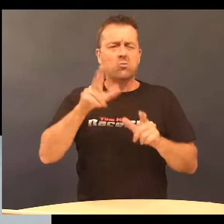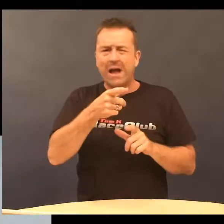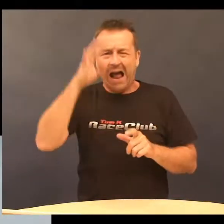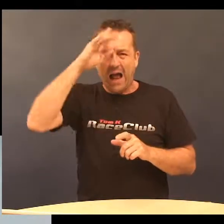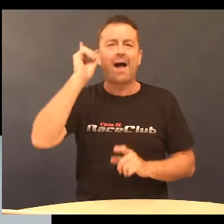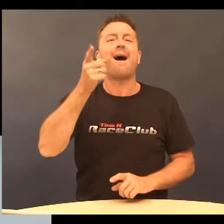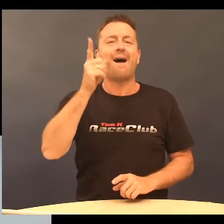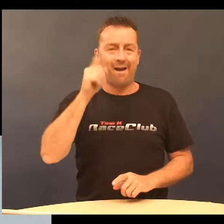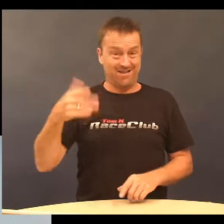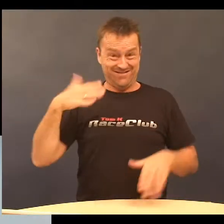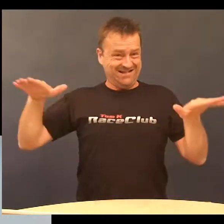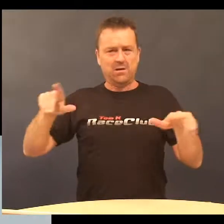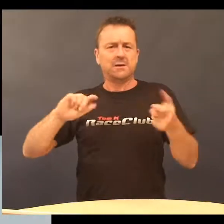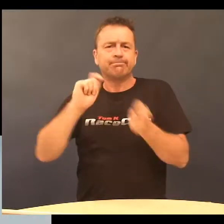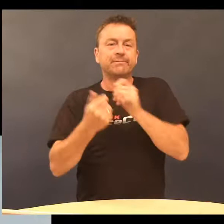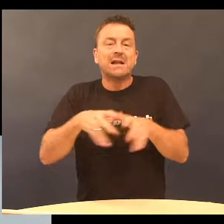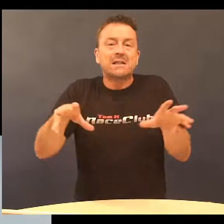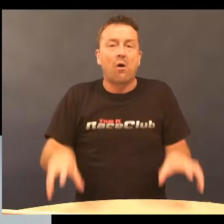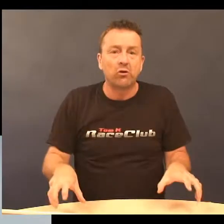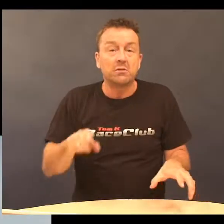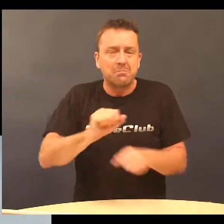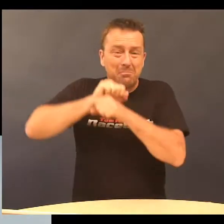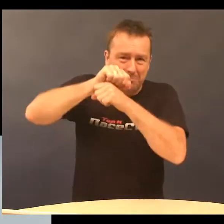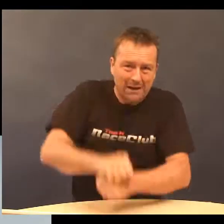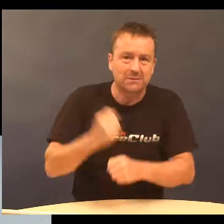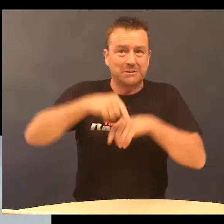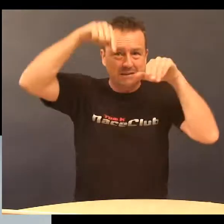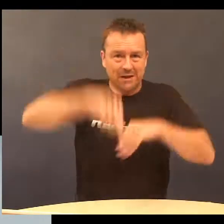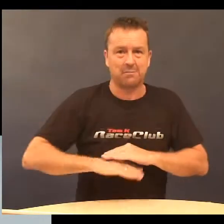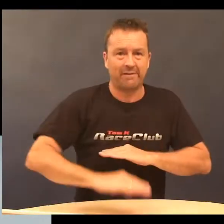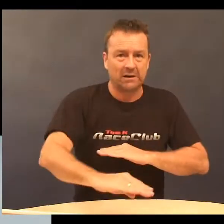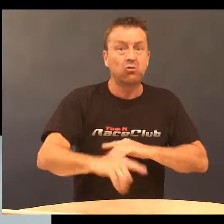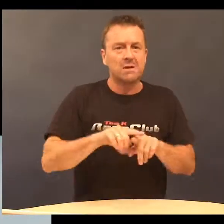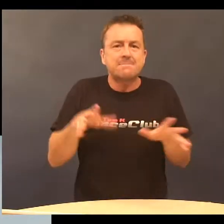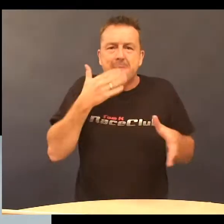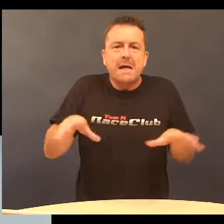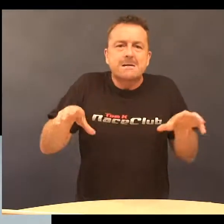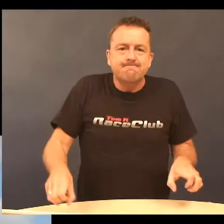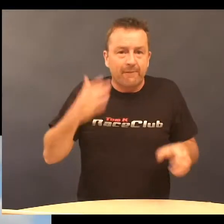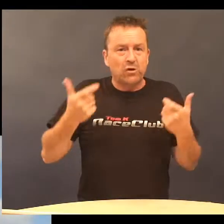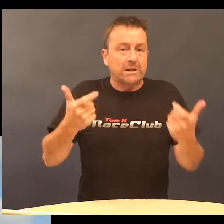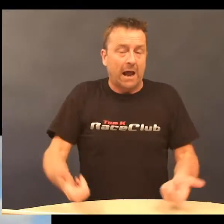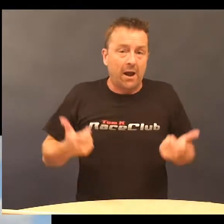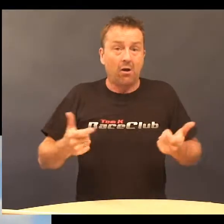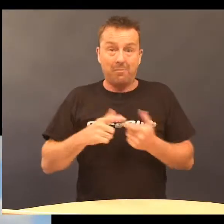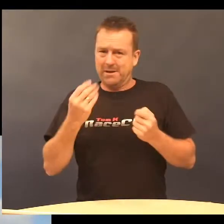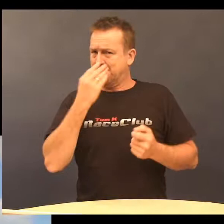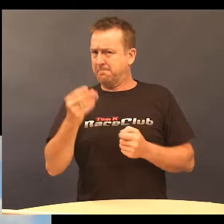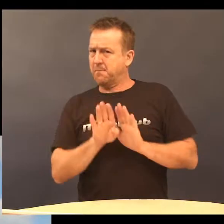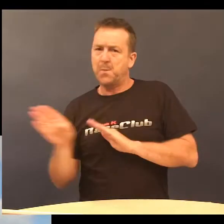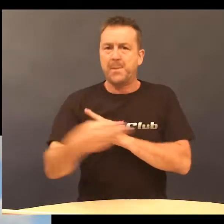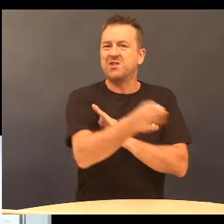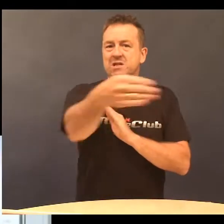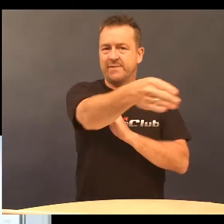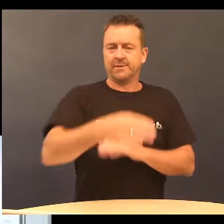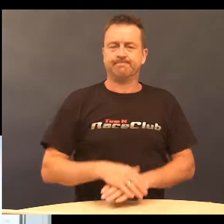into downforce, which pushes the car down onto the track to improve the grip of the tyres and the vehicle's handling in